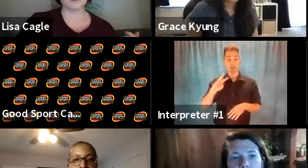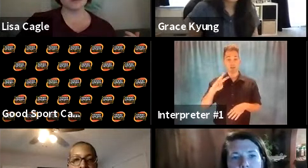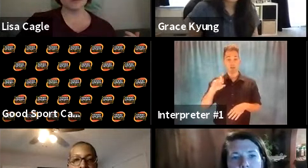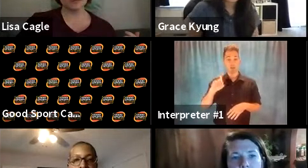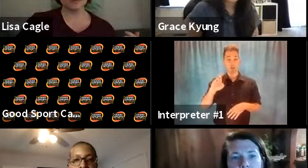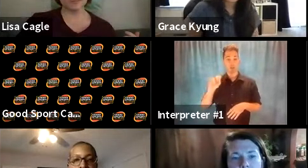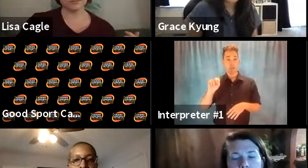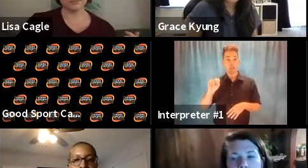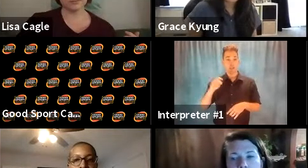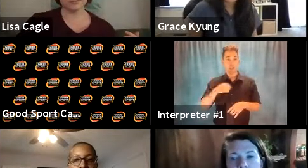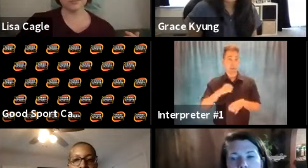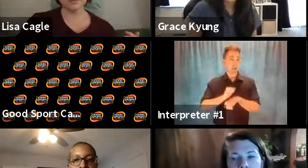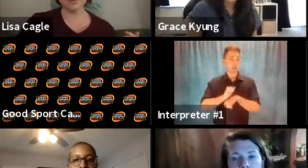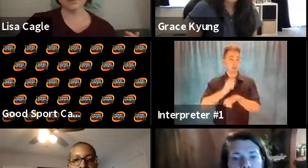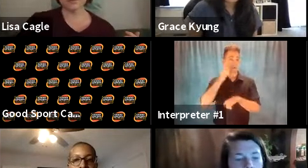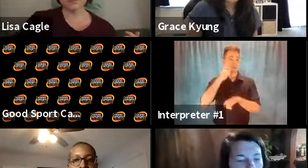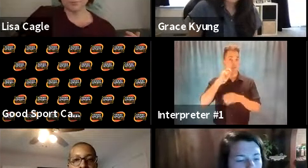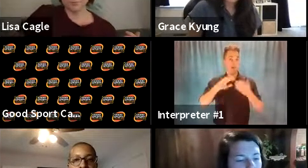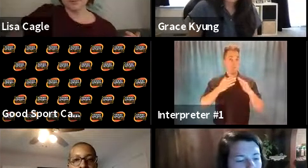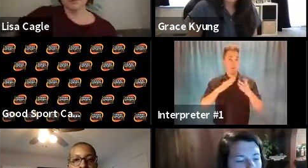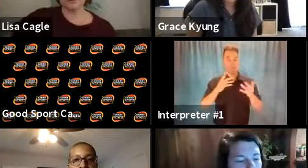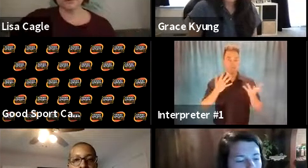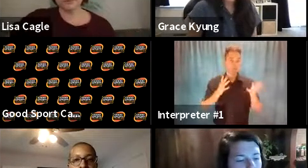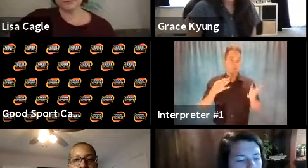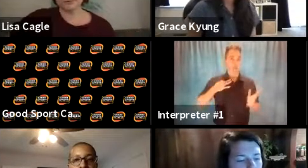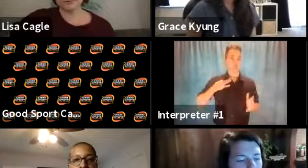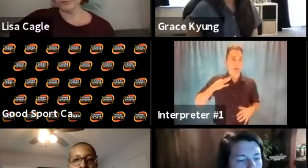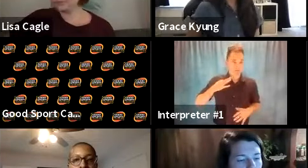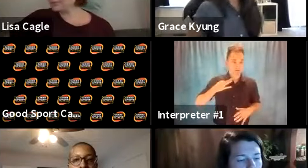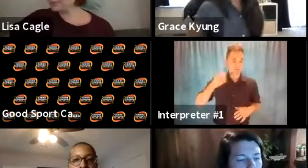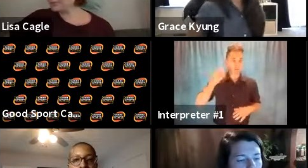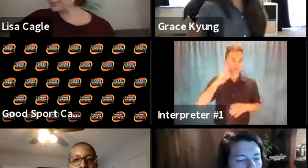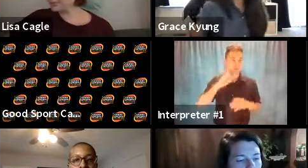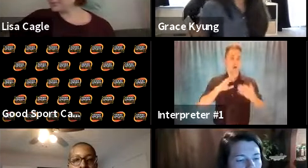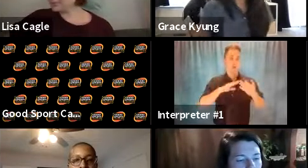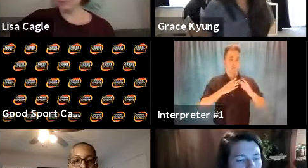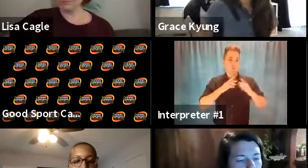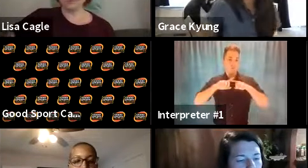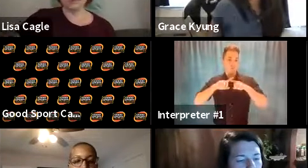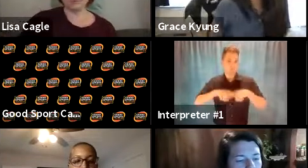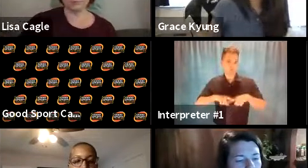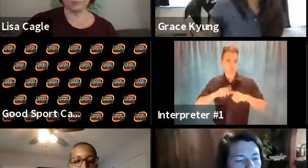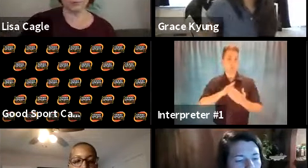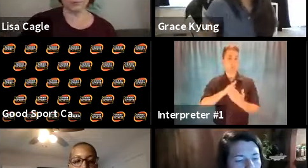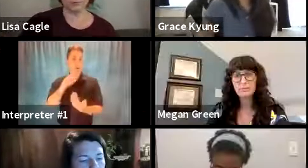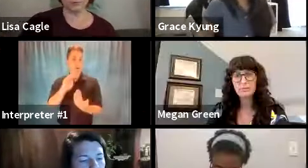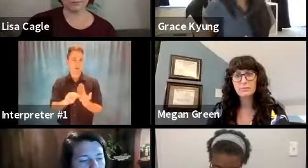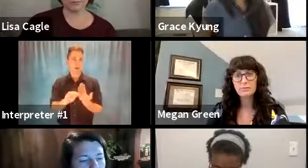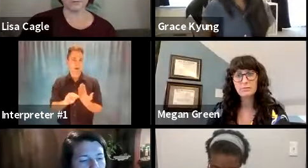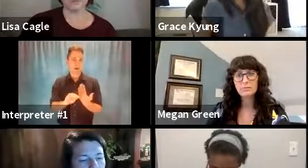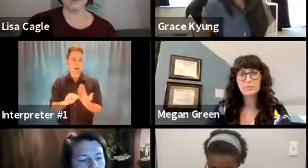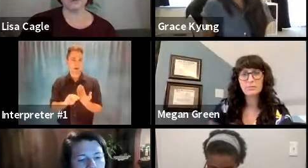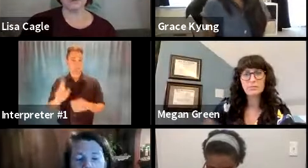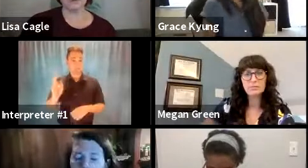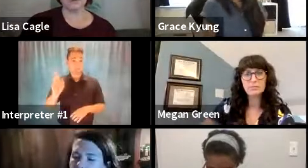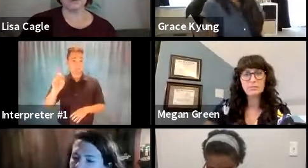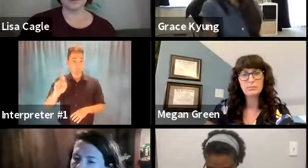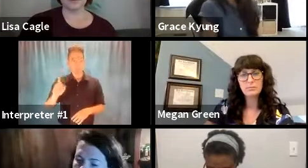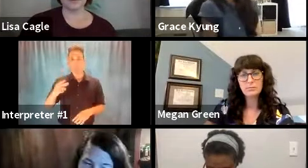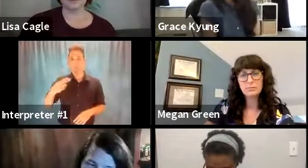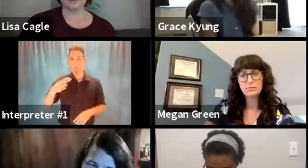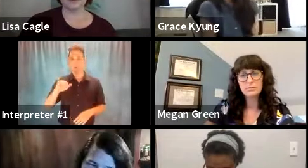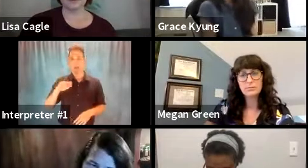work for a community, I volunteer for a community-based program that's located in Hyde